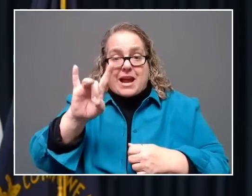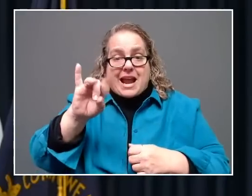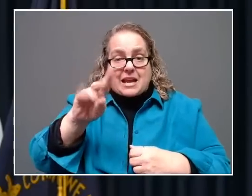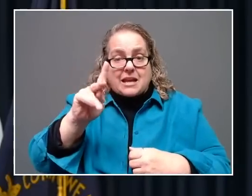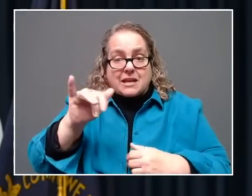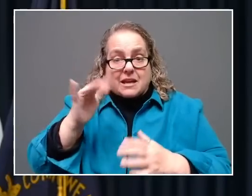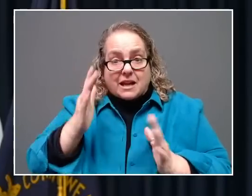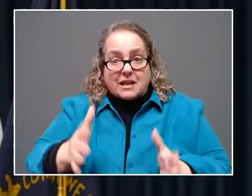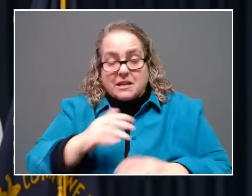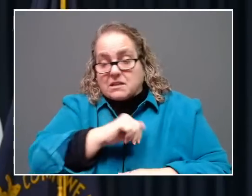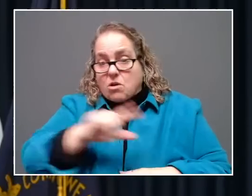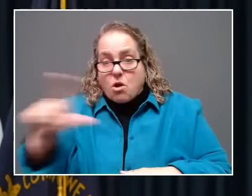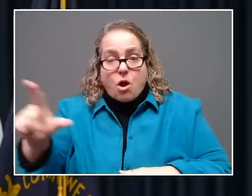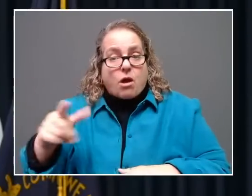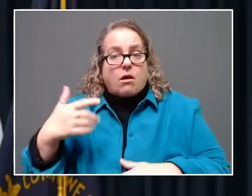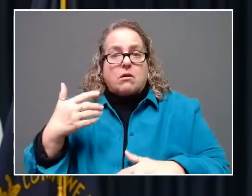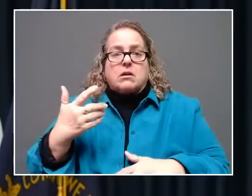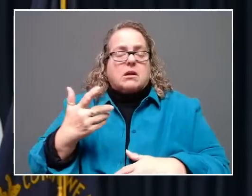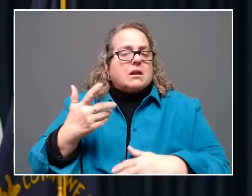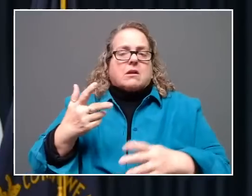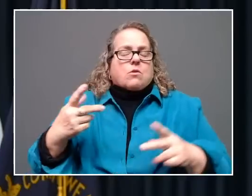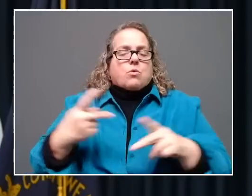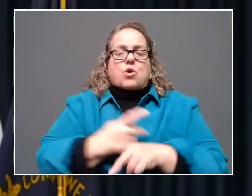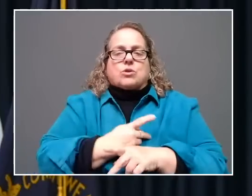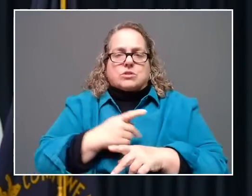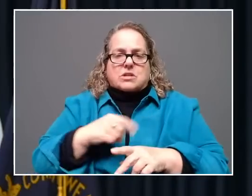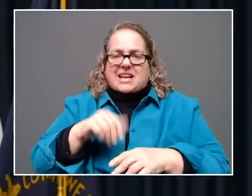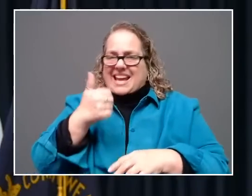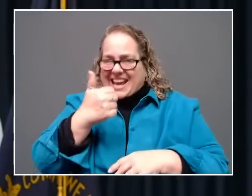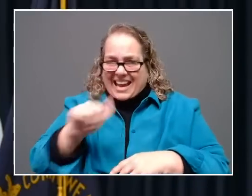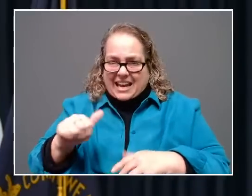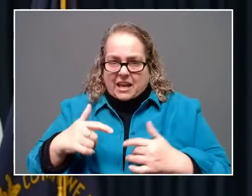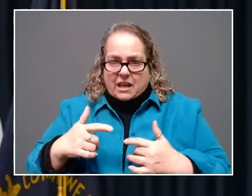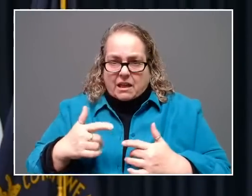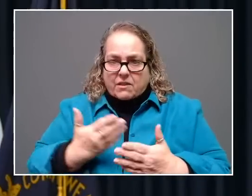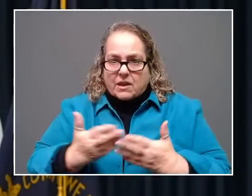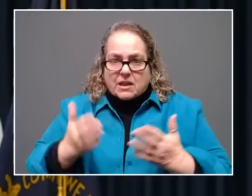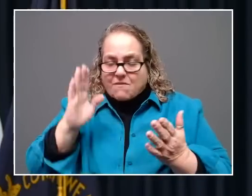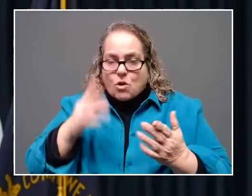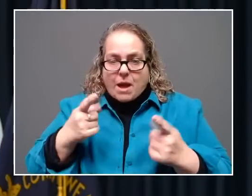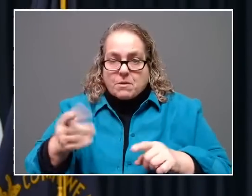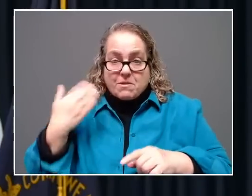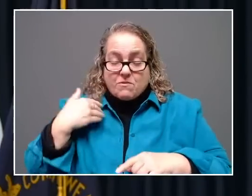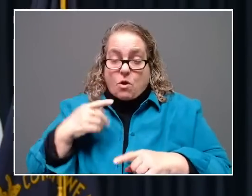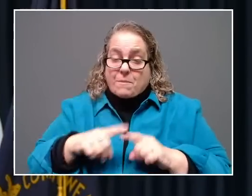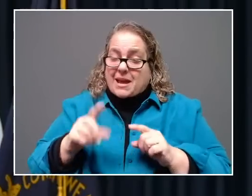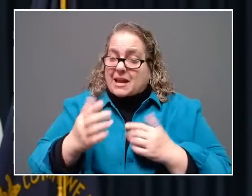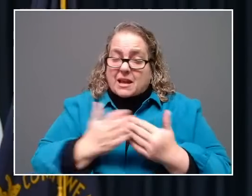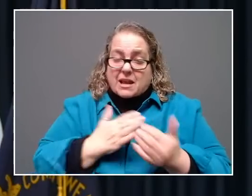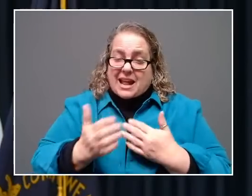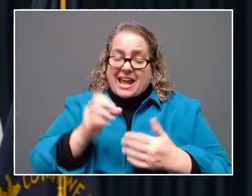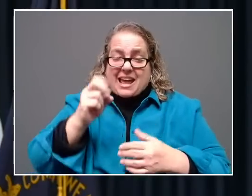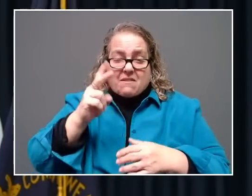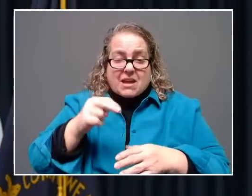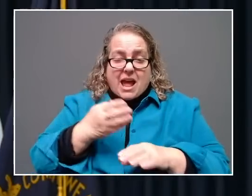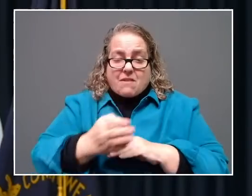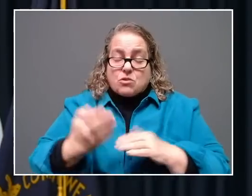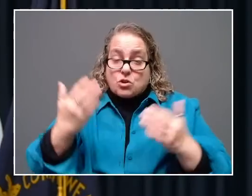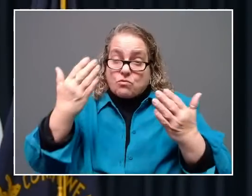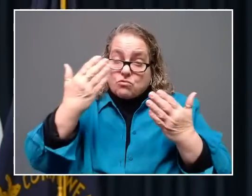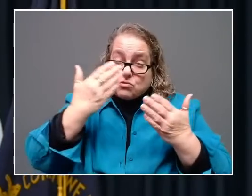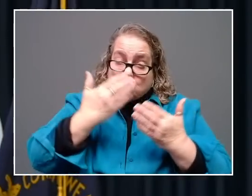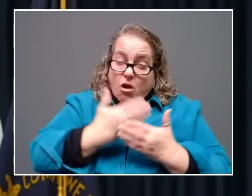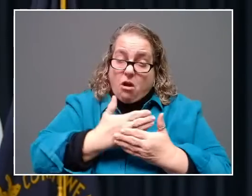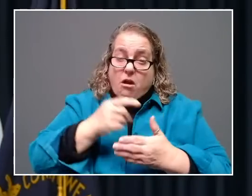tornado event. In the aftermath, though, even after the darkest of dark nights, people